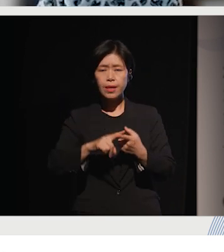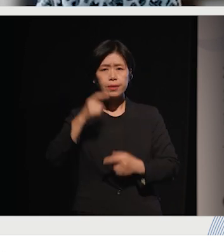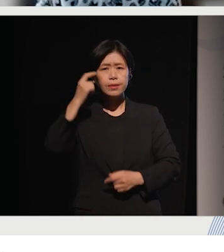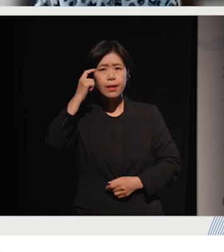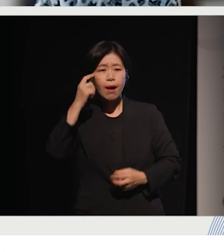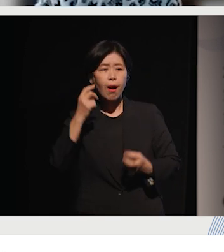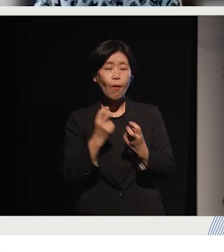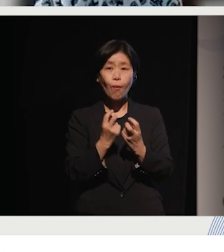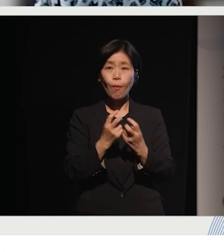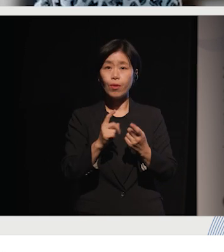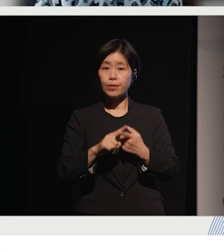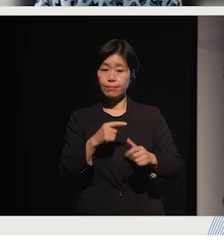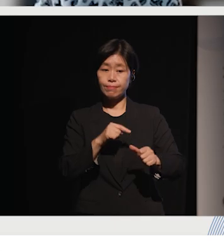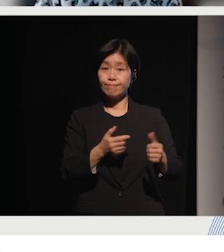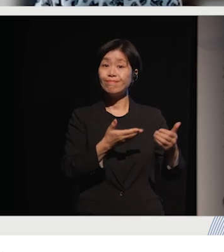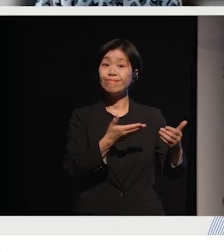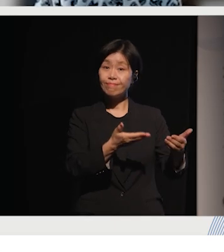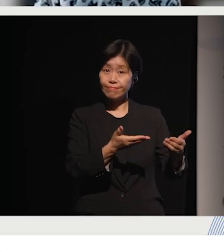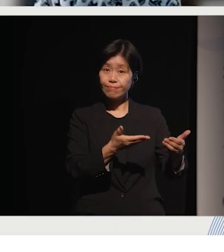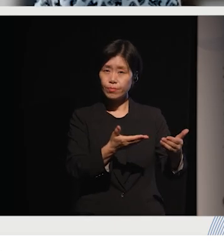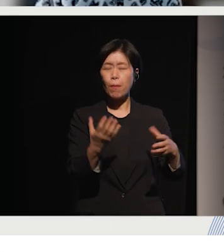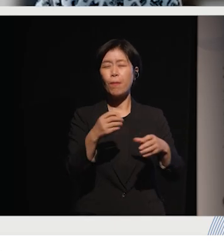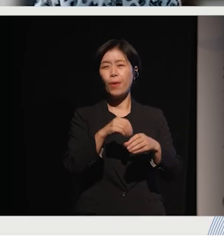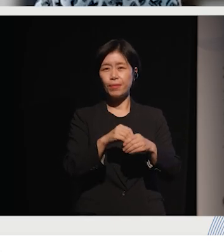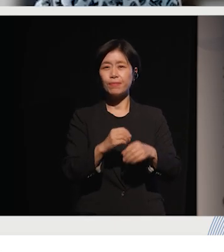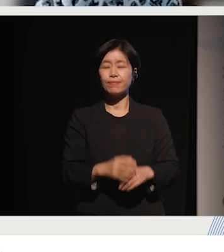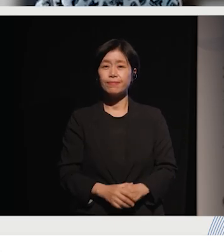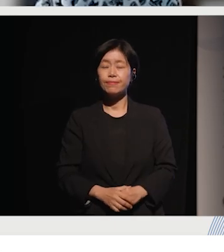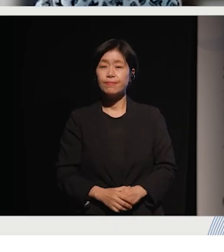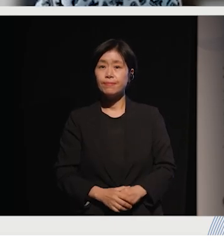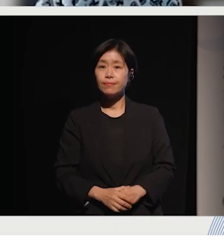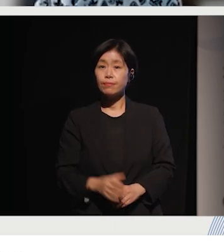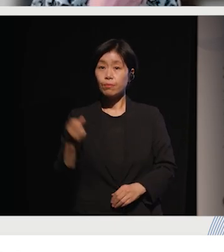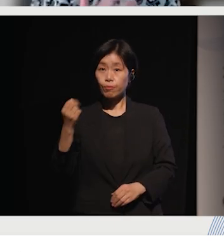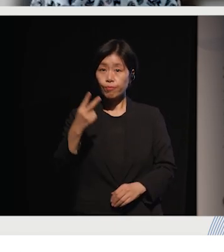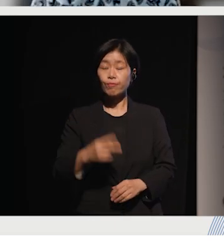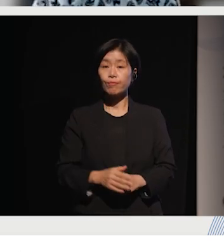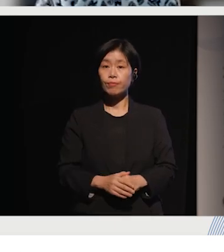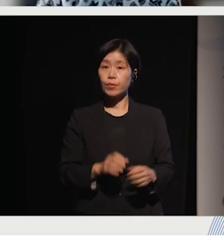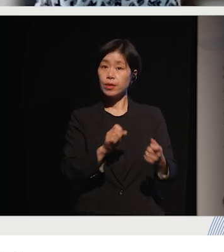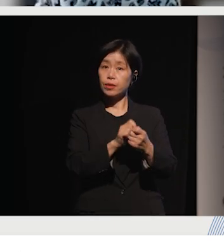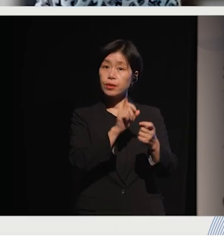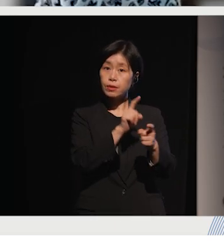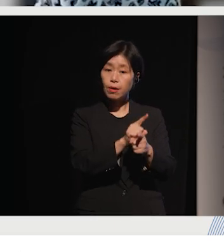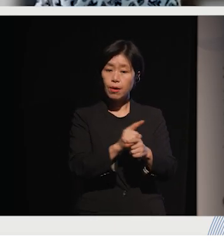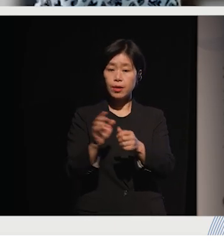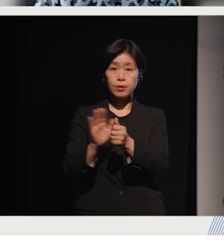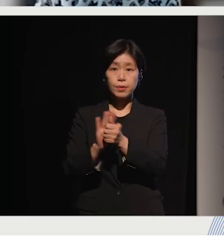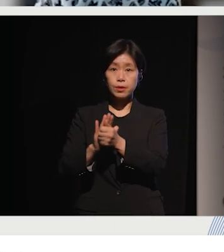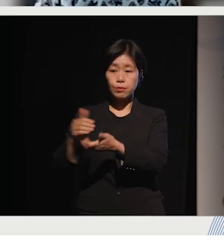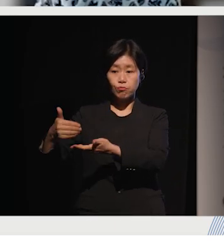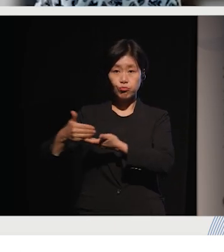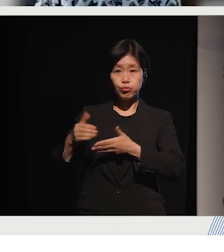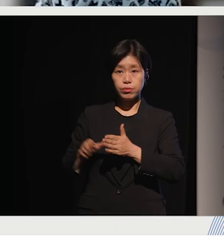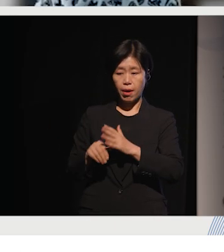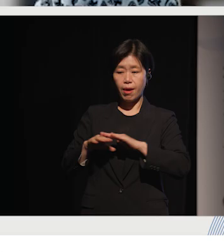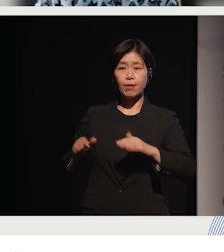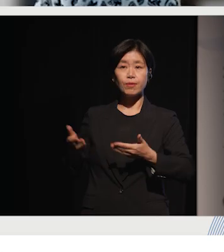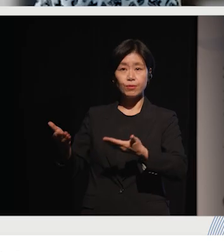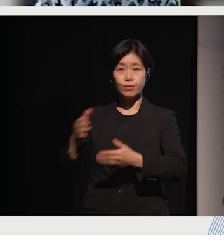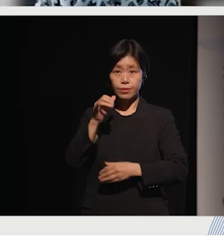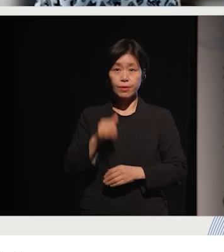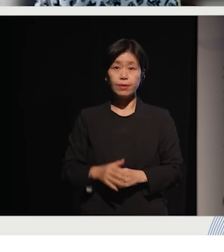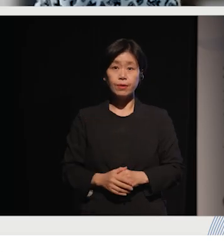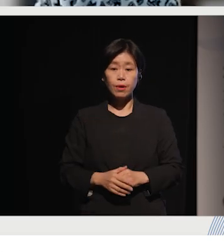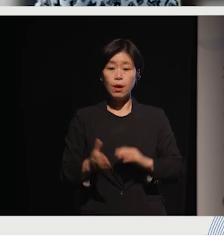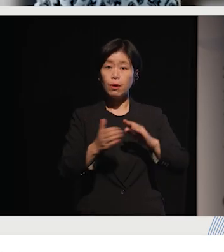technology. We also process access service requests. So these would be direct accessibility service requests that